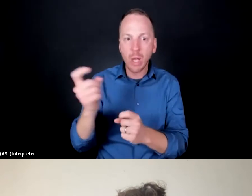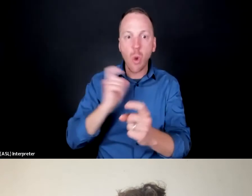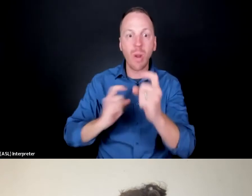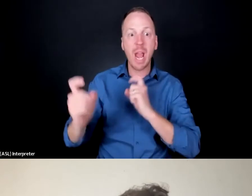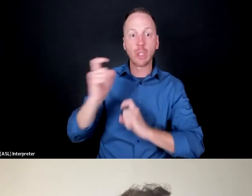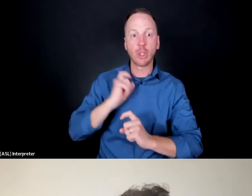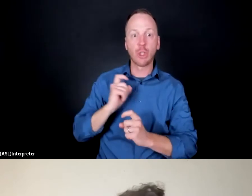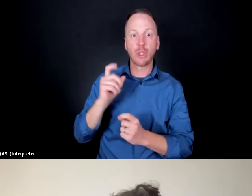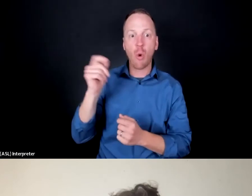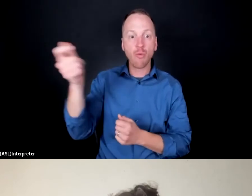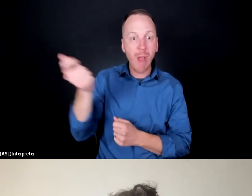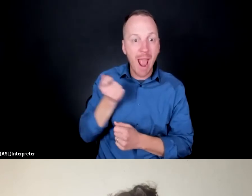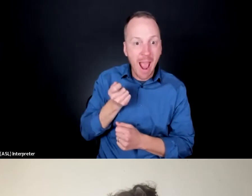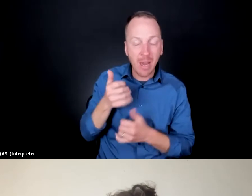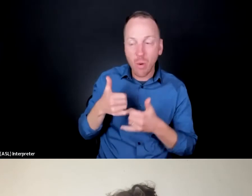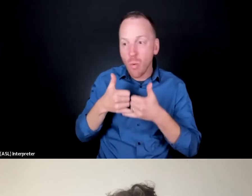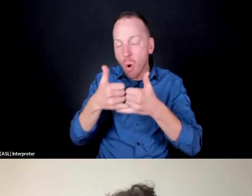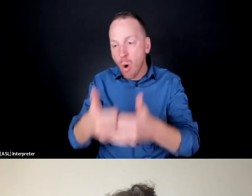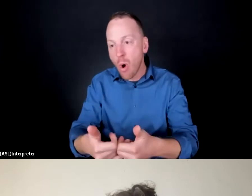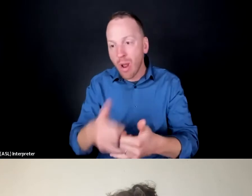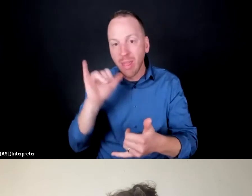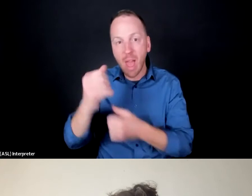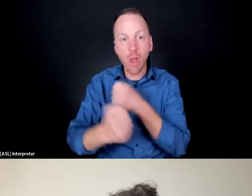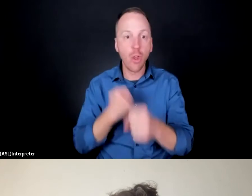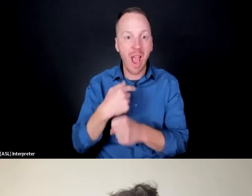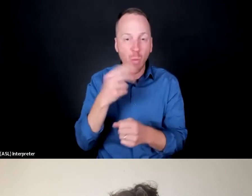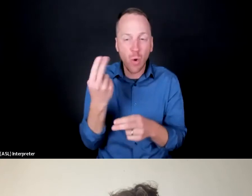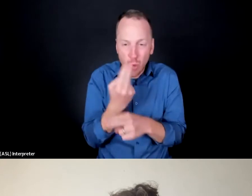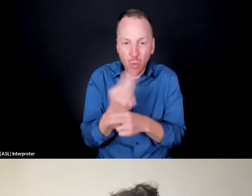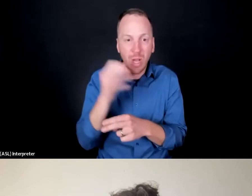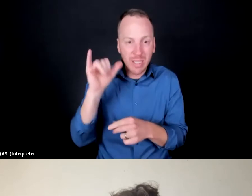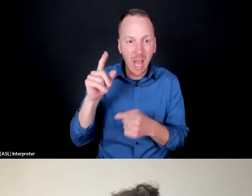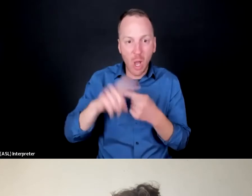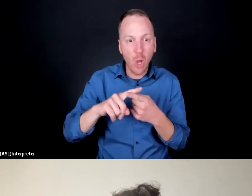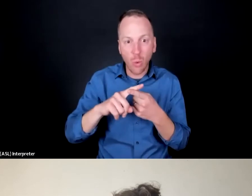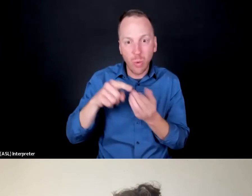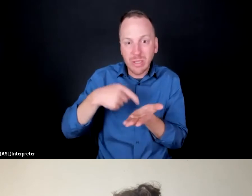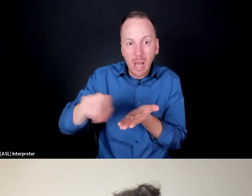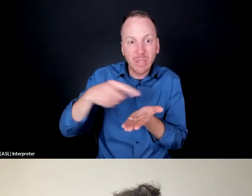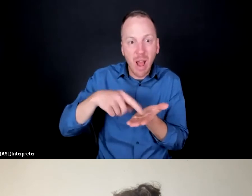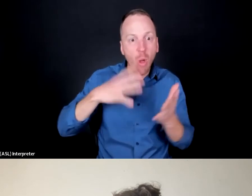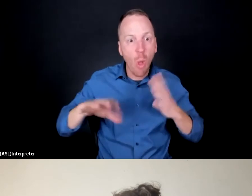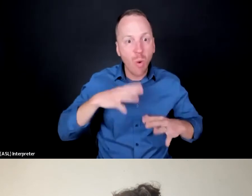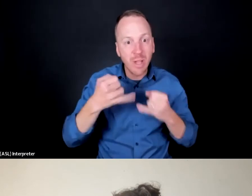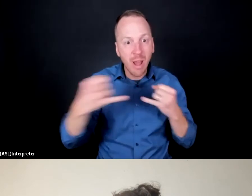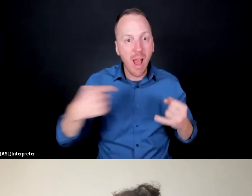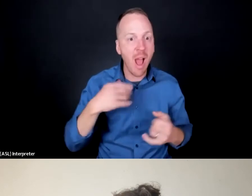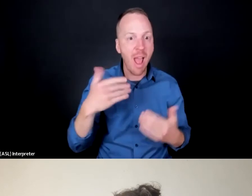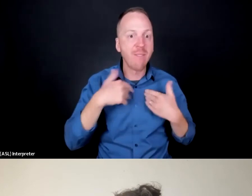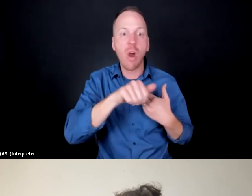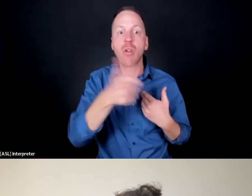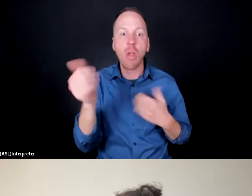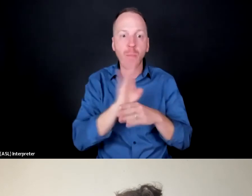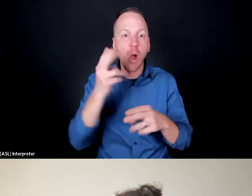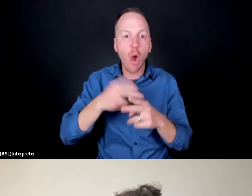I'll get a big grant or award in that year, and I'll use that to subsidize the clothing line. Or I have another business